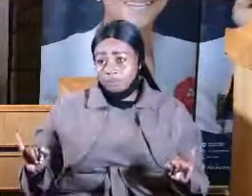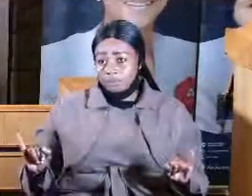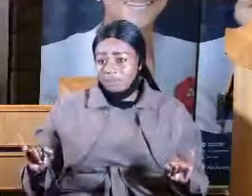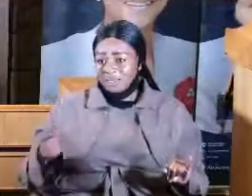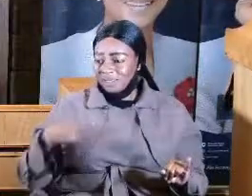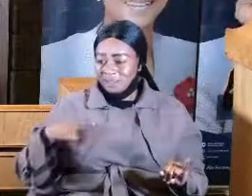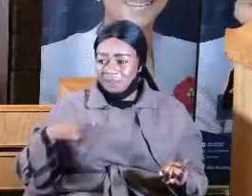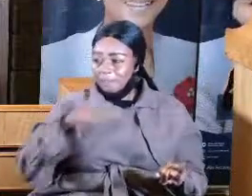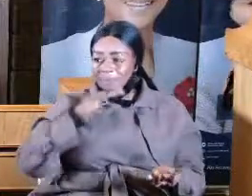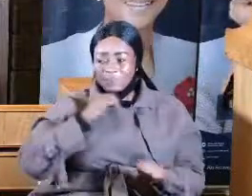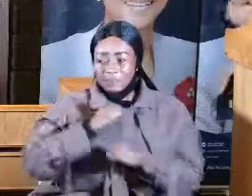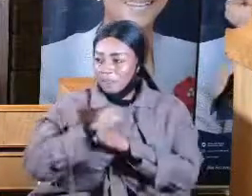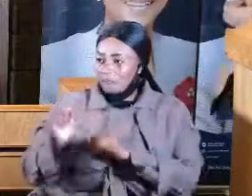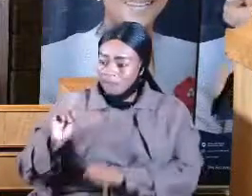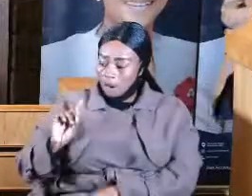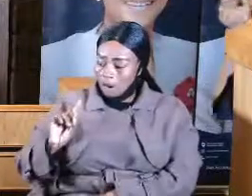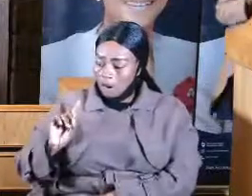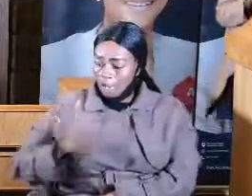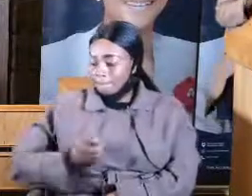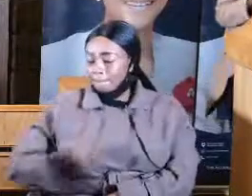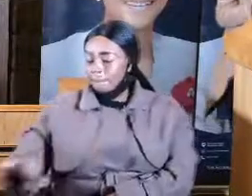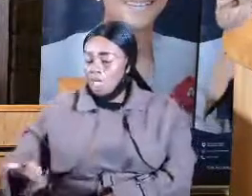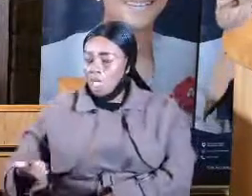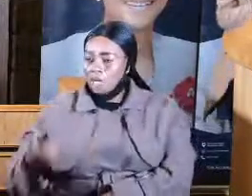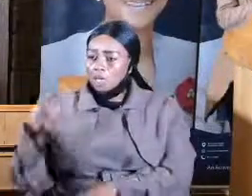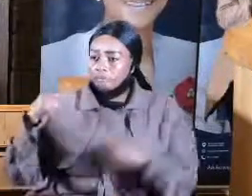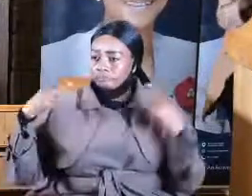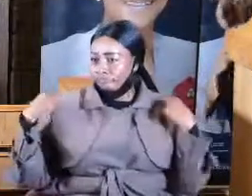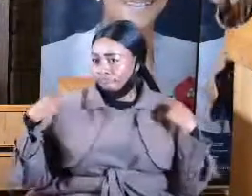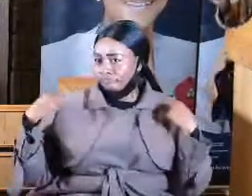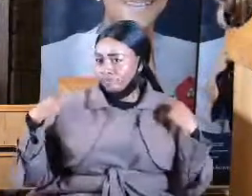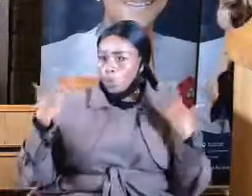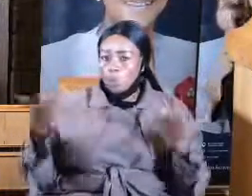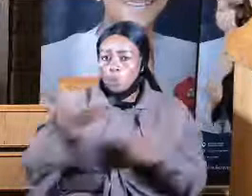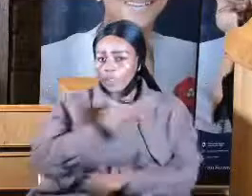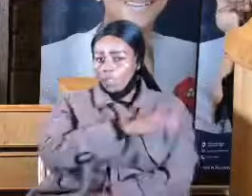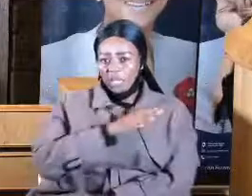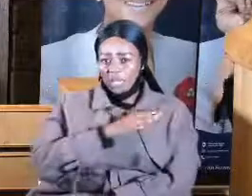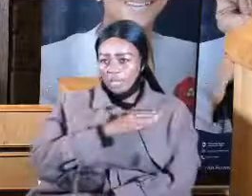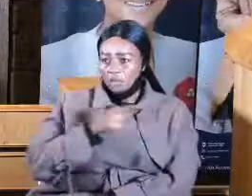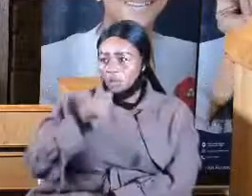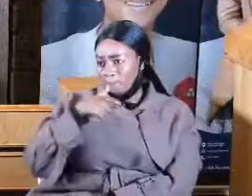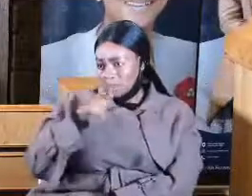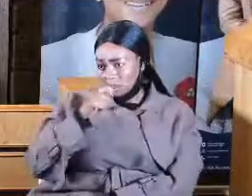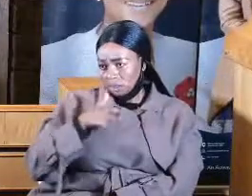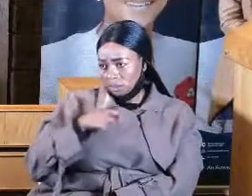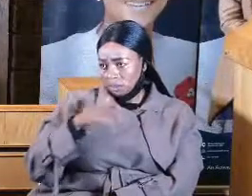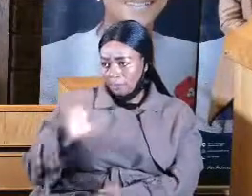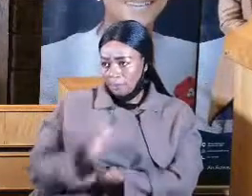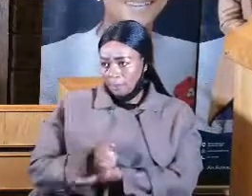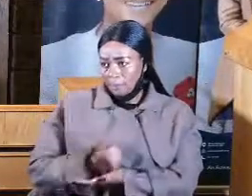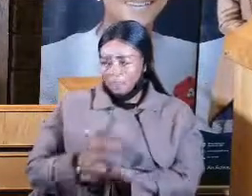defaulting on their medicine because of those discriminations that they face.